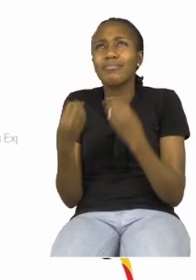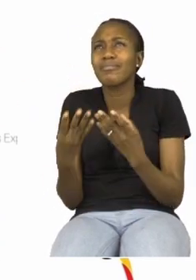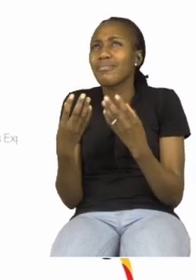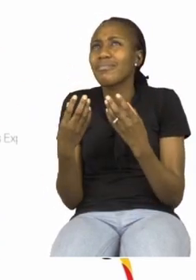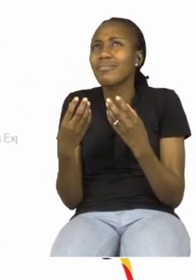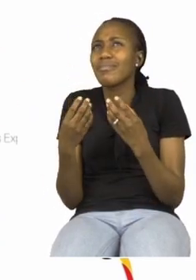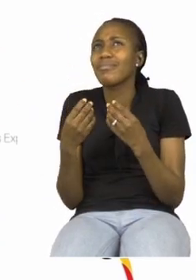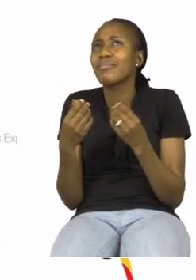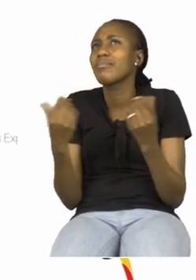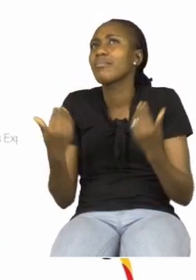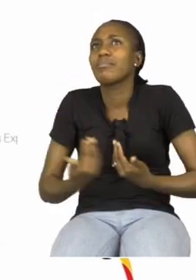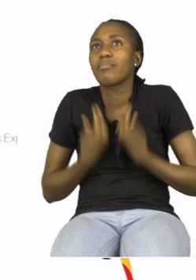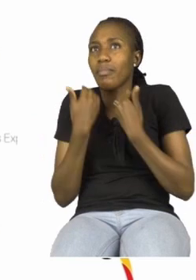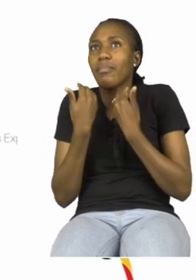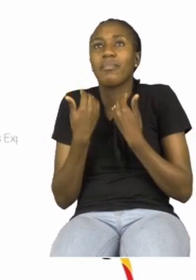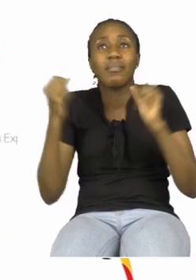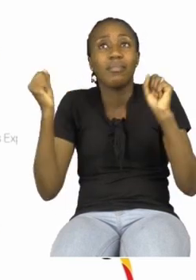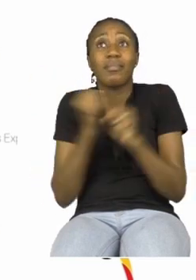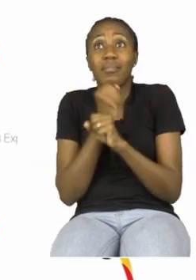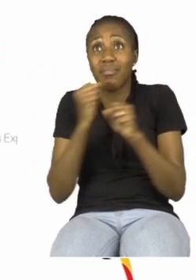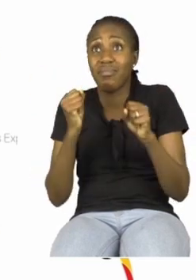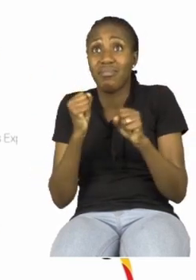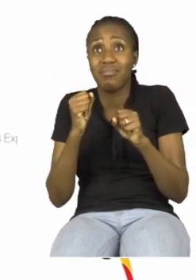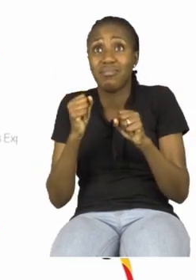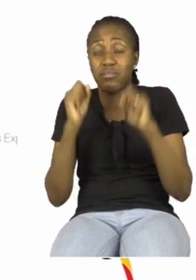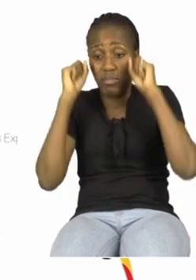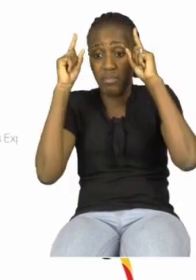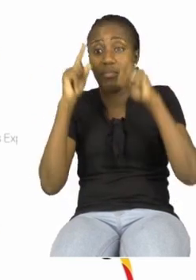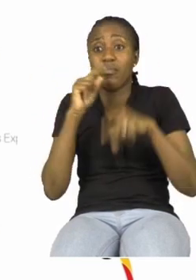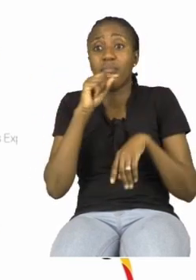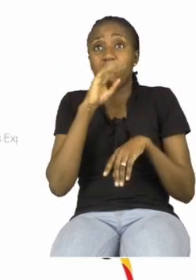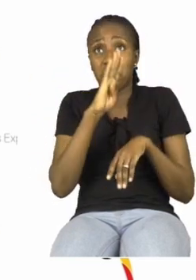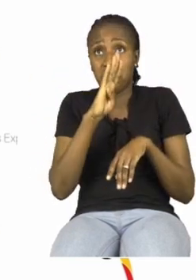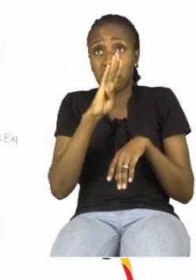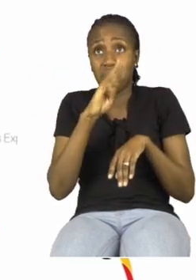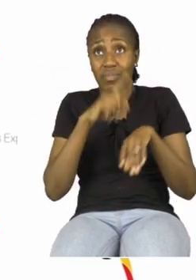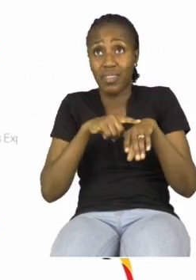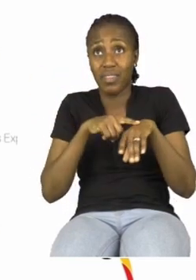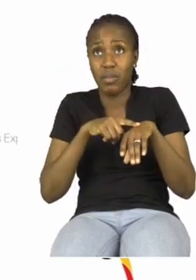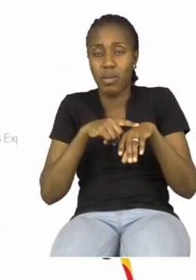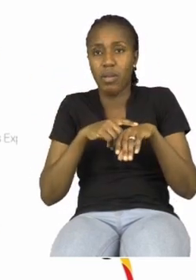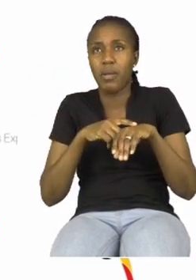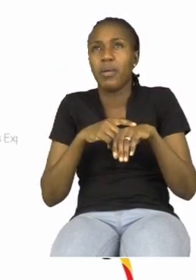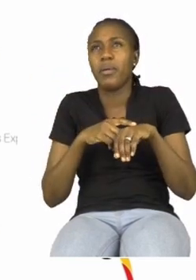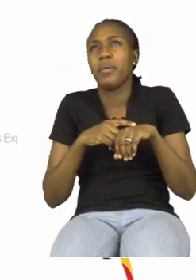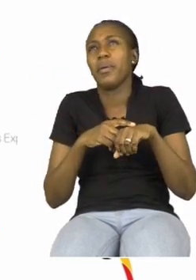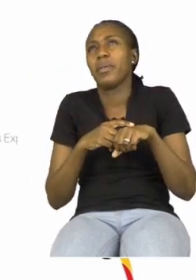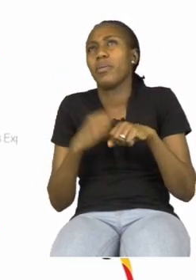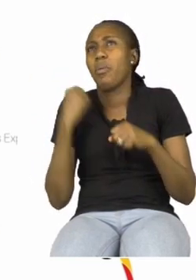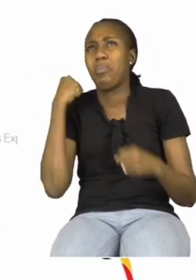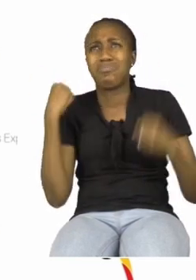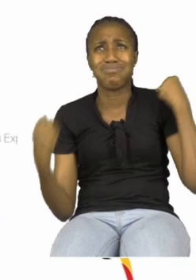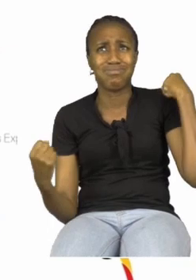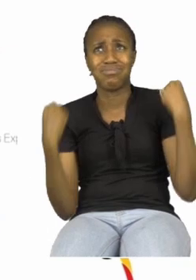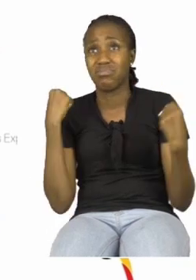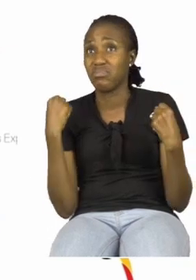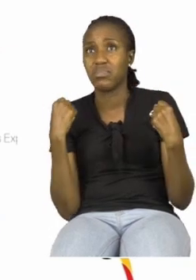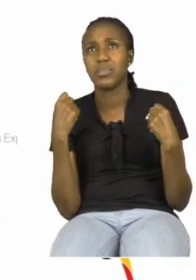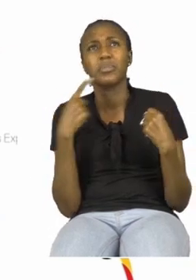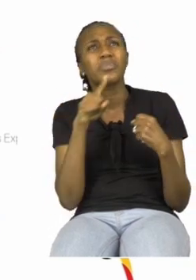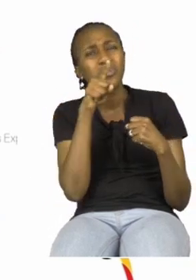wake up, say for instance, at 4 a.m. or 5 a.m. in the morning and go to the gym. What keeps you motivated? So for